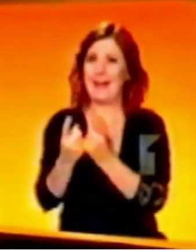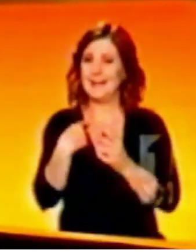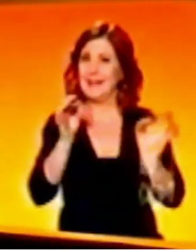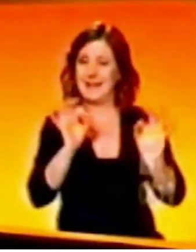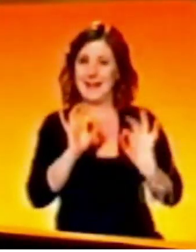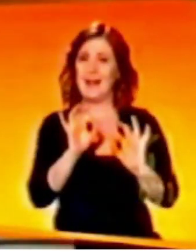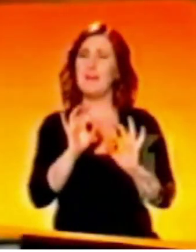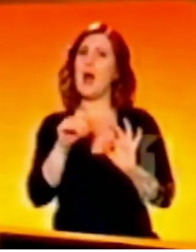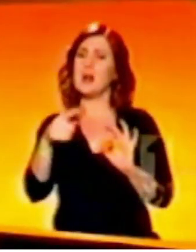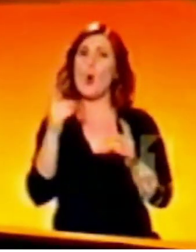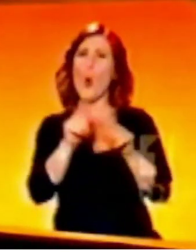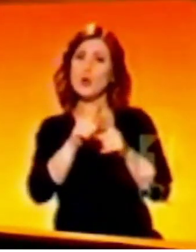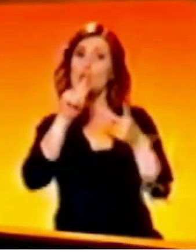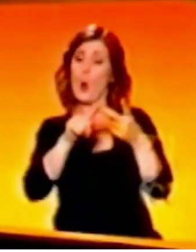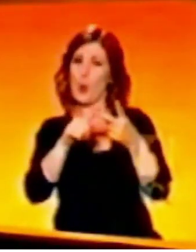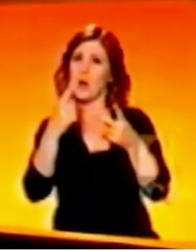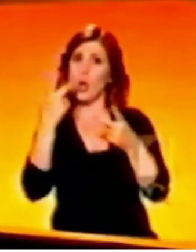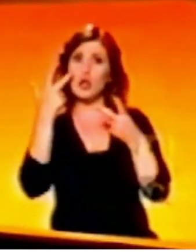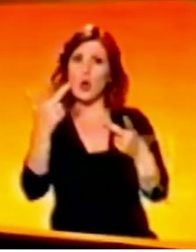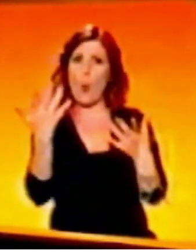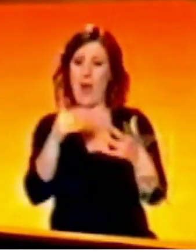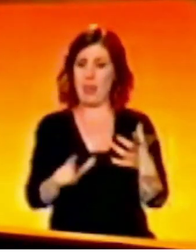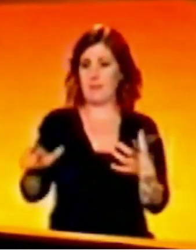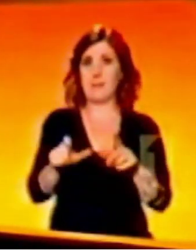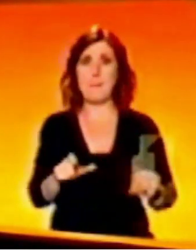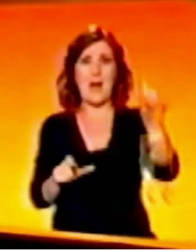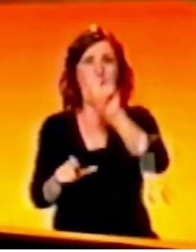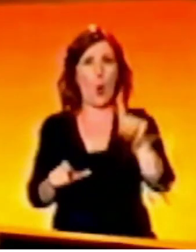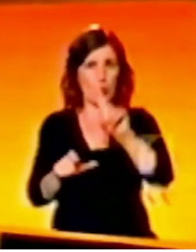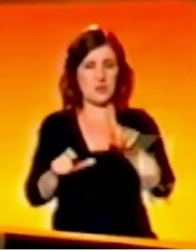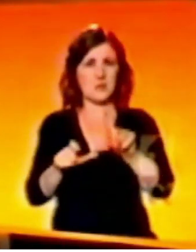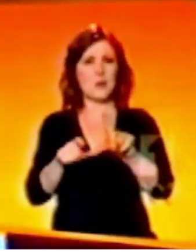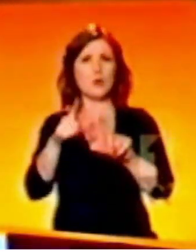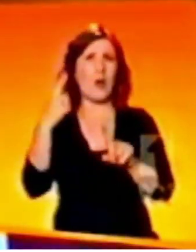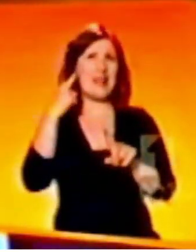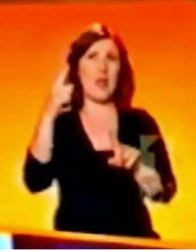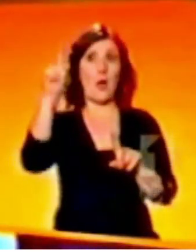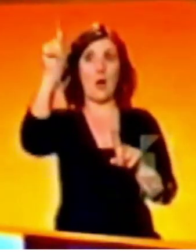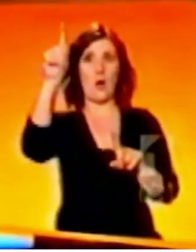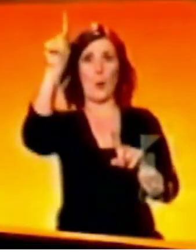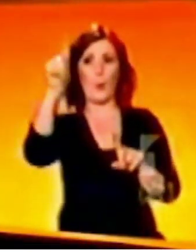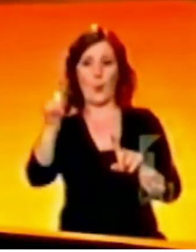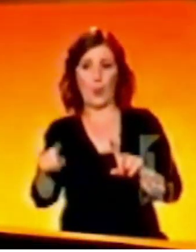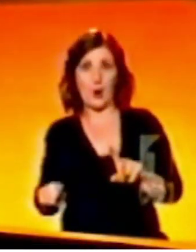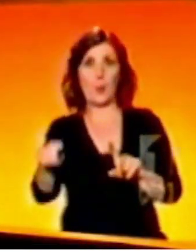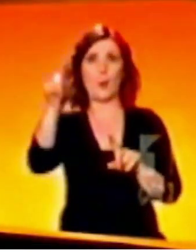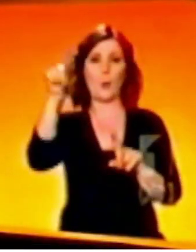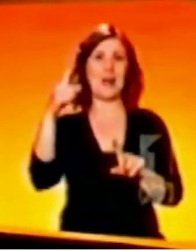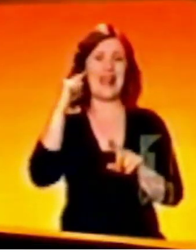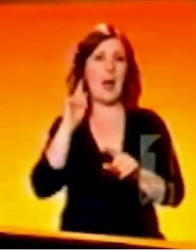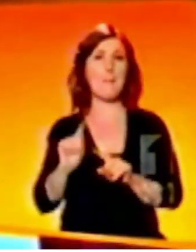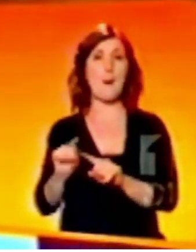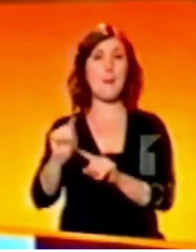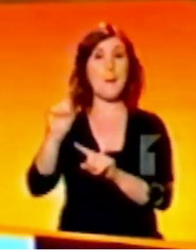It can tell you where the mouse is on the screen. The mouse is at the top of the screen, and as you move down, Oh, wow. So as you're moving down,